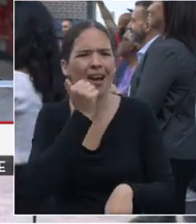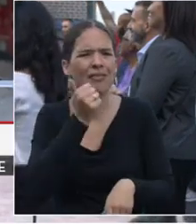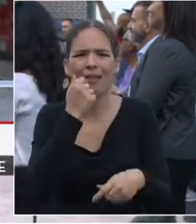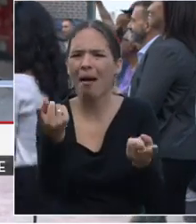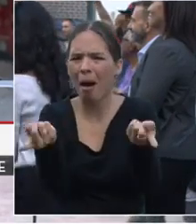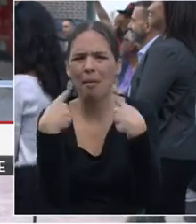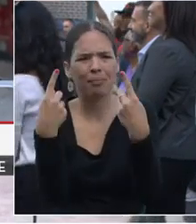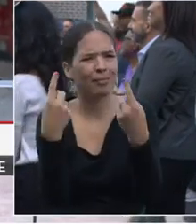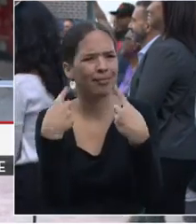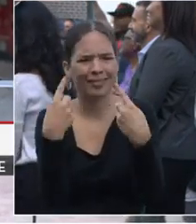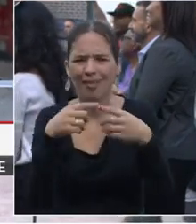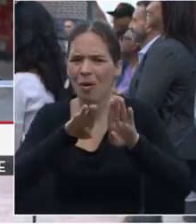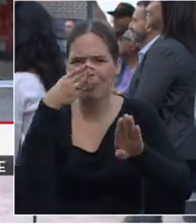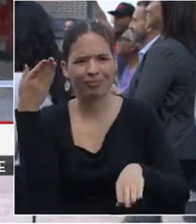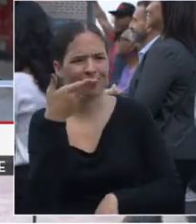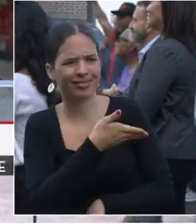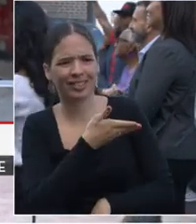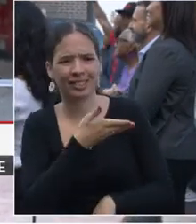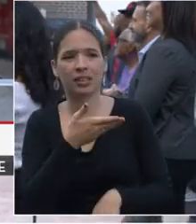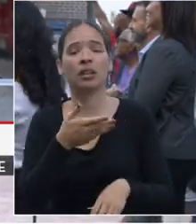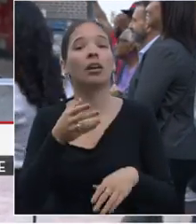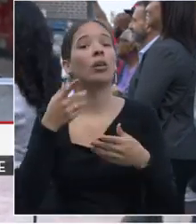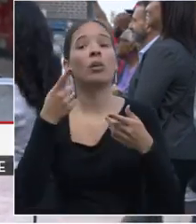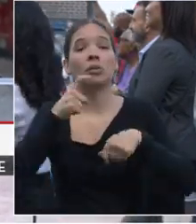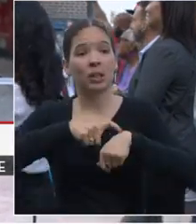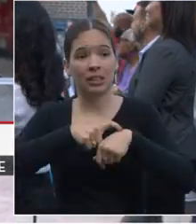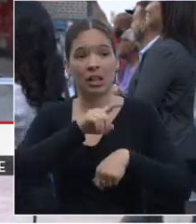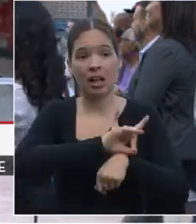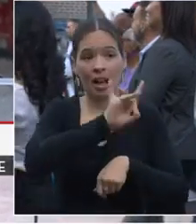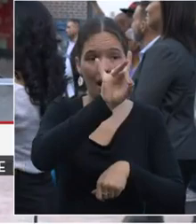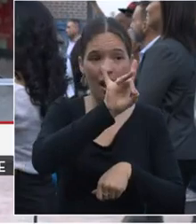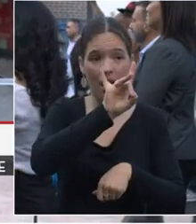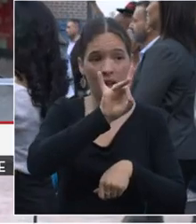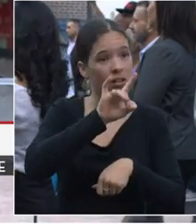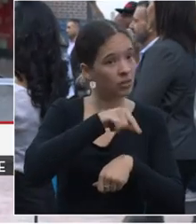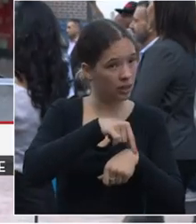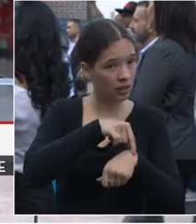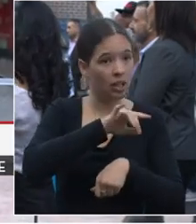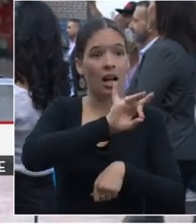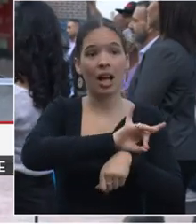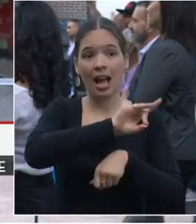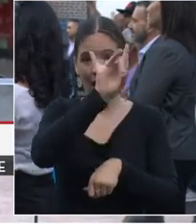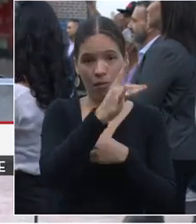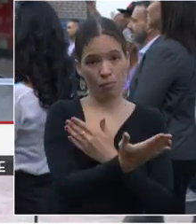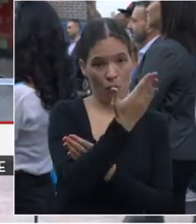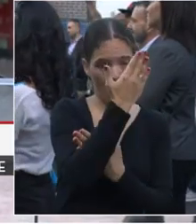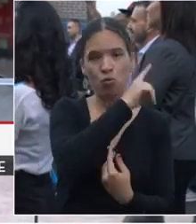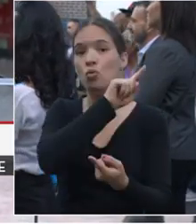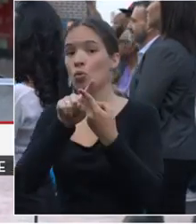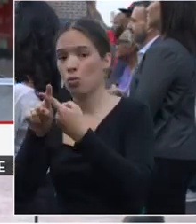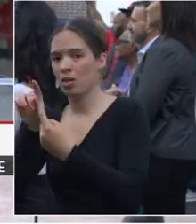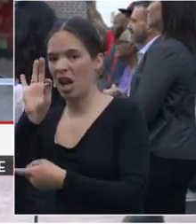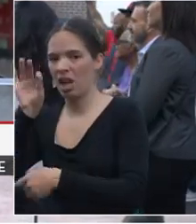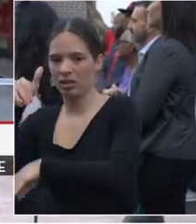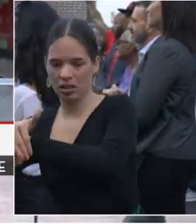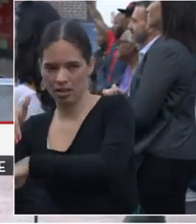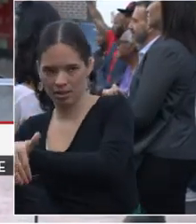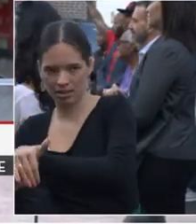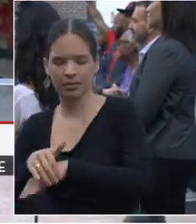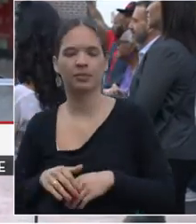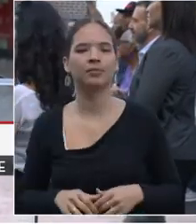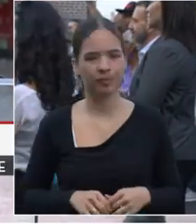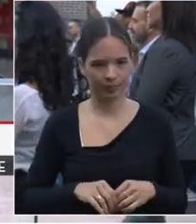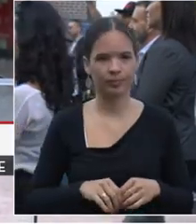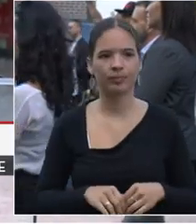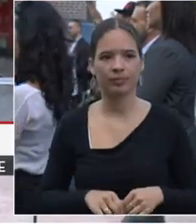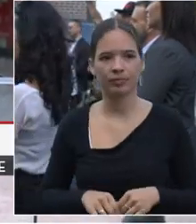We are going to be open from 8 a.m. to 9 p.m. And if you have any questions regarding anything about the store, feel free to see